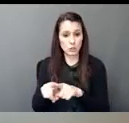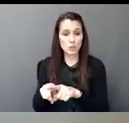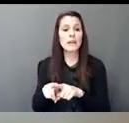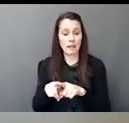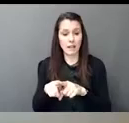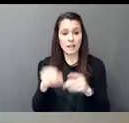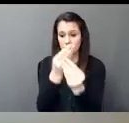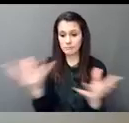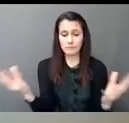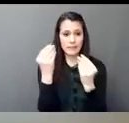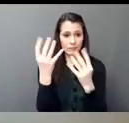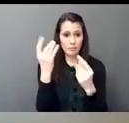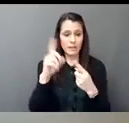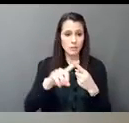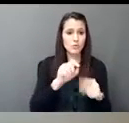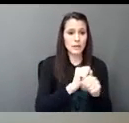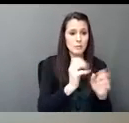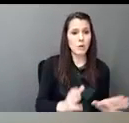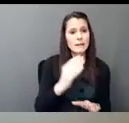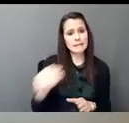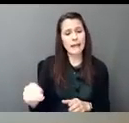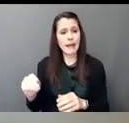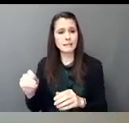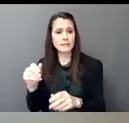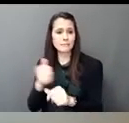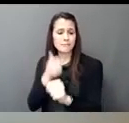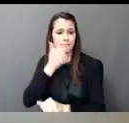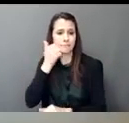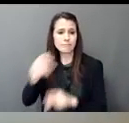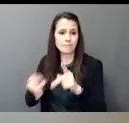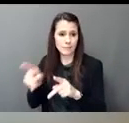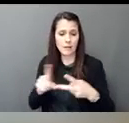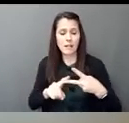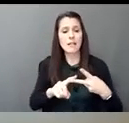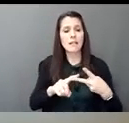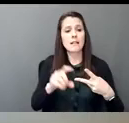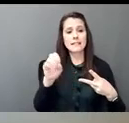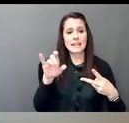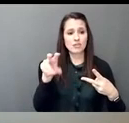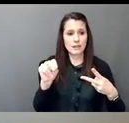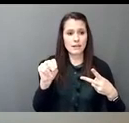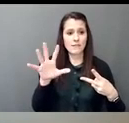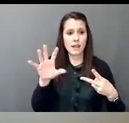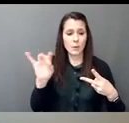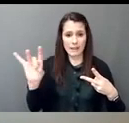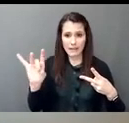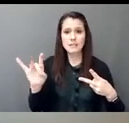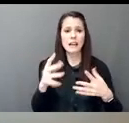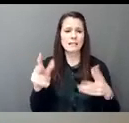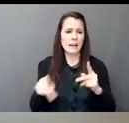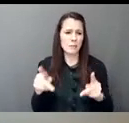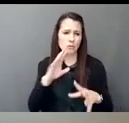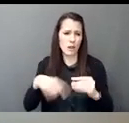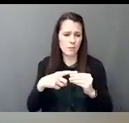employees and members of the public. Section 508, which a lot of people refer to, requires that all electronic